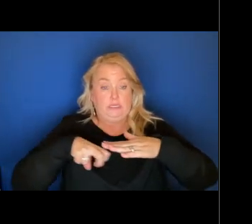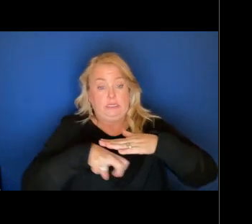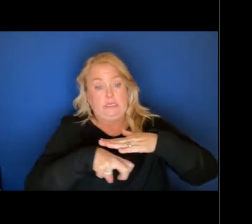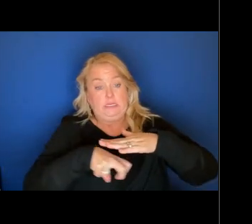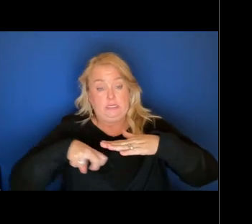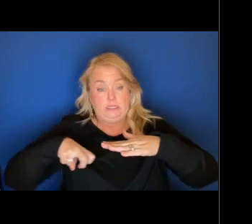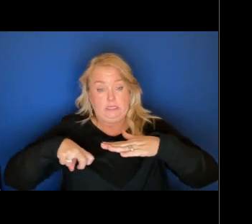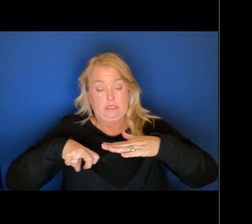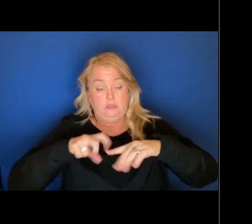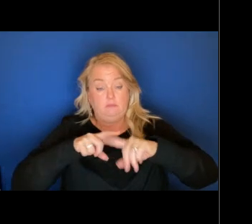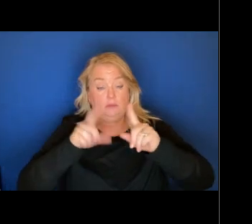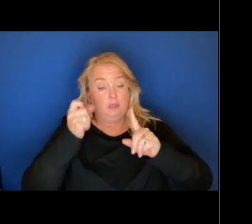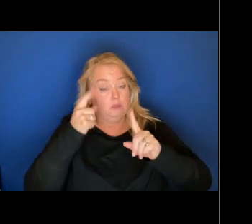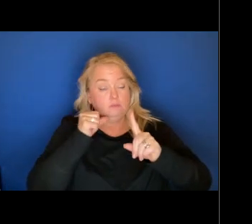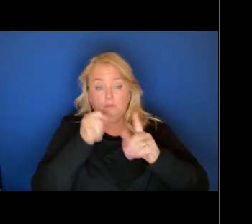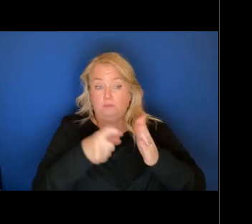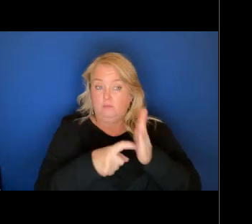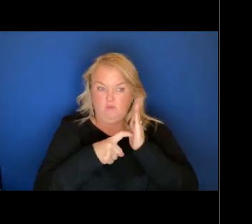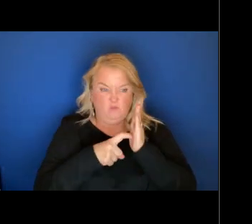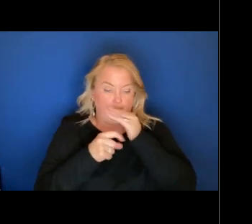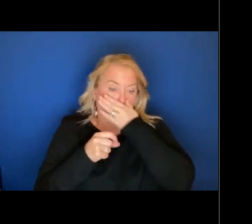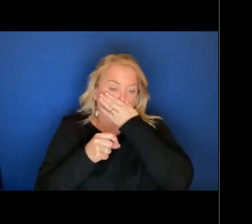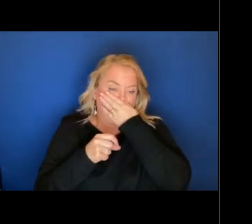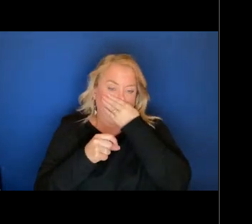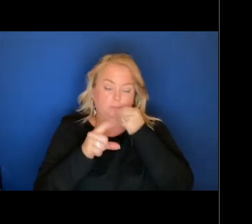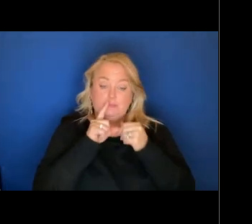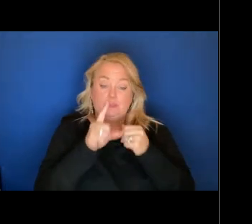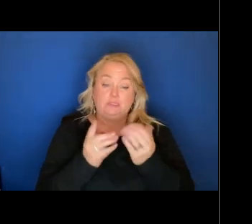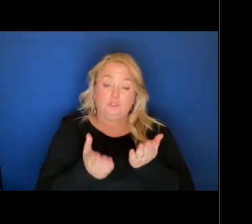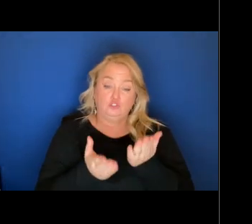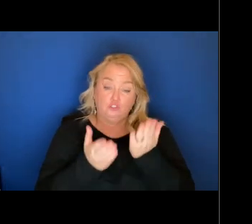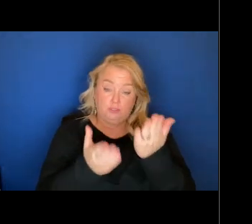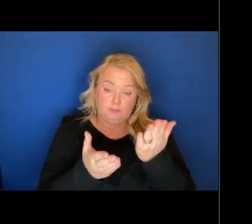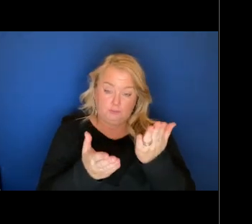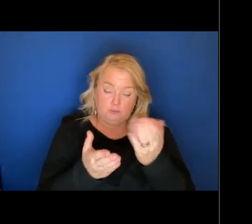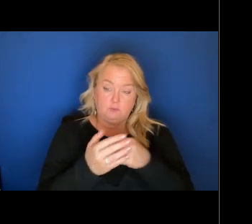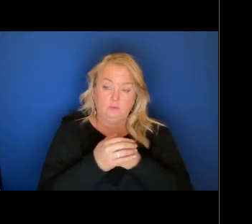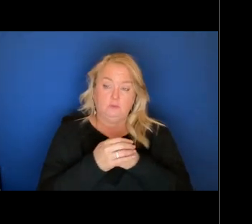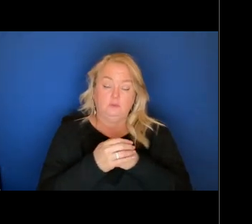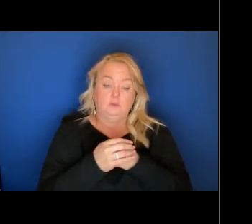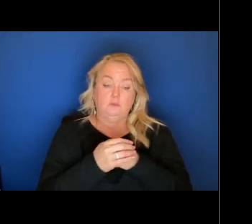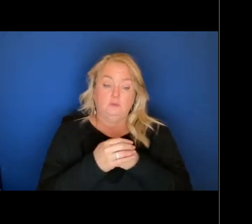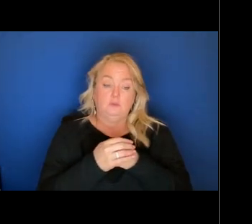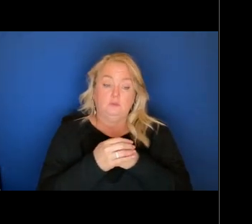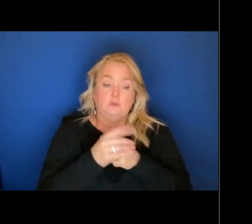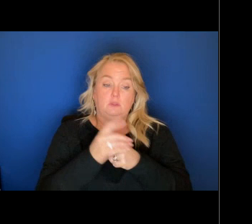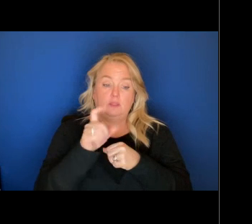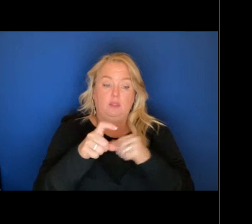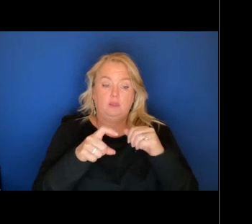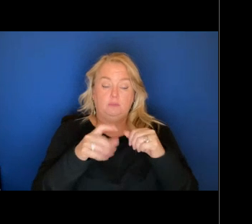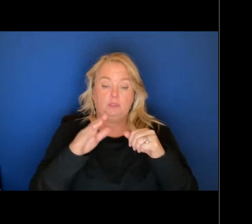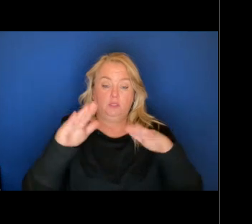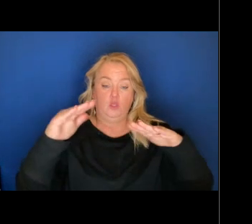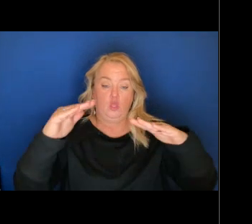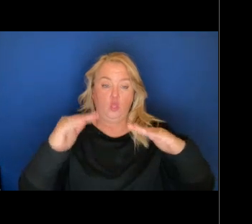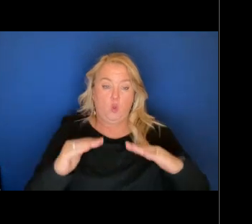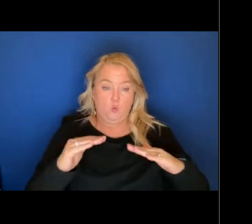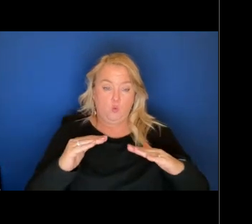not required, it is suggested that they be placed in lowered